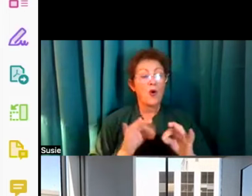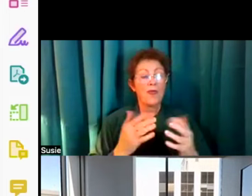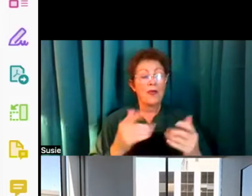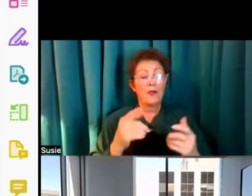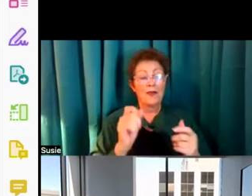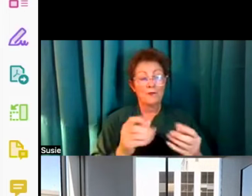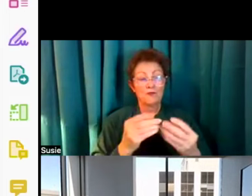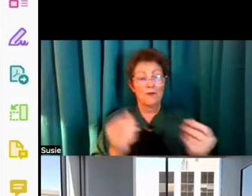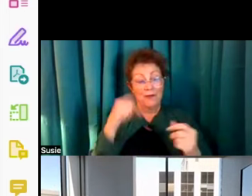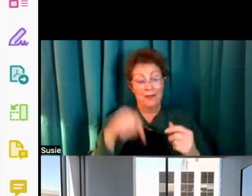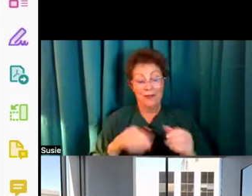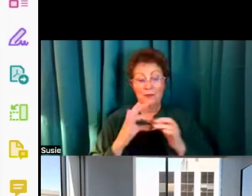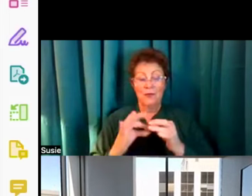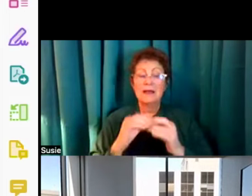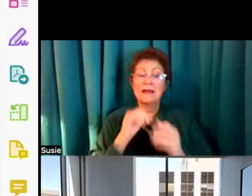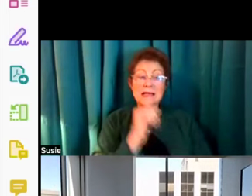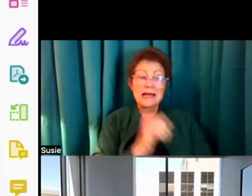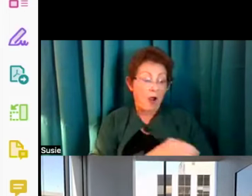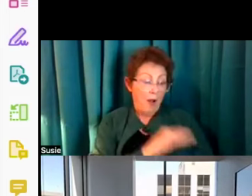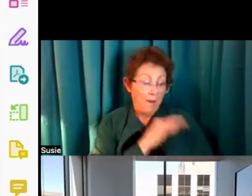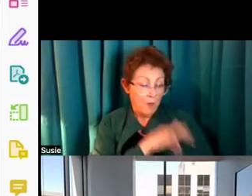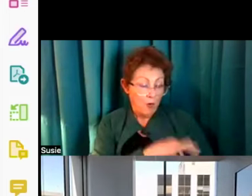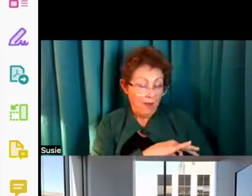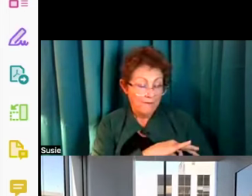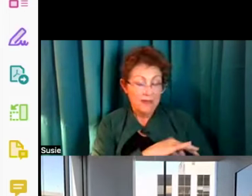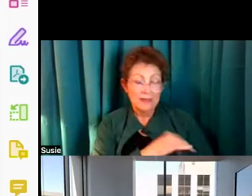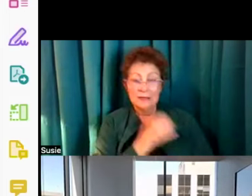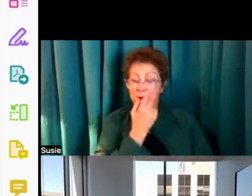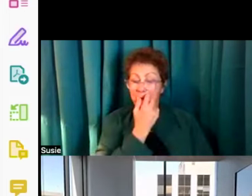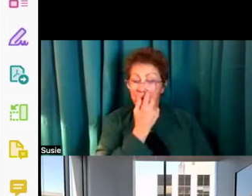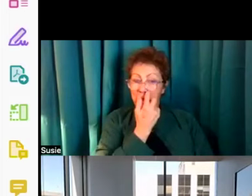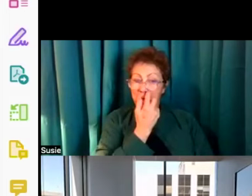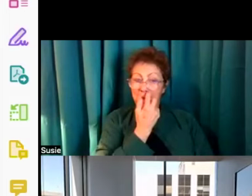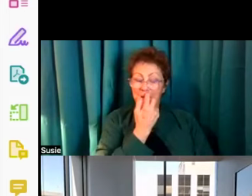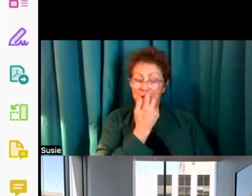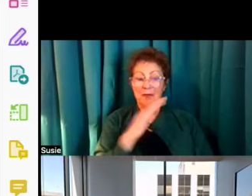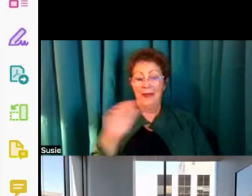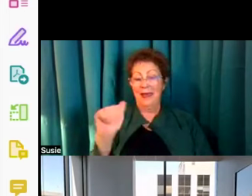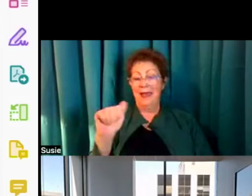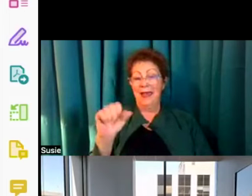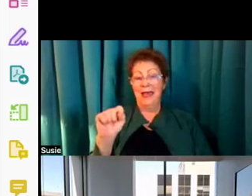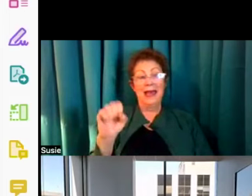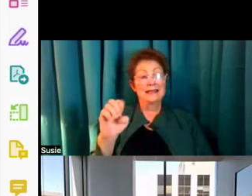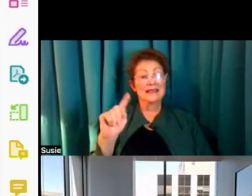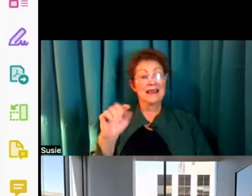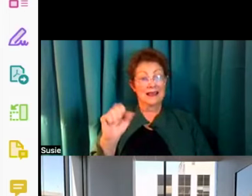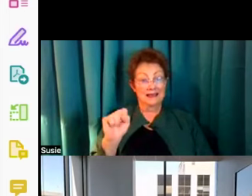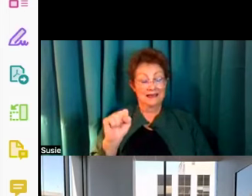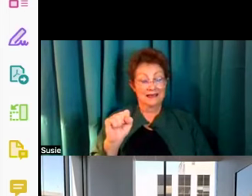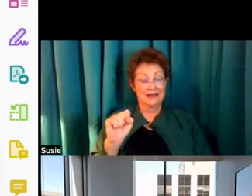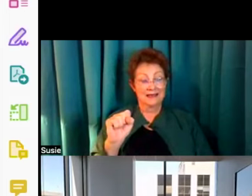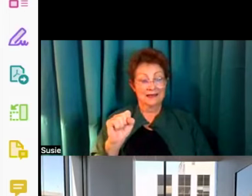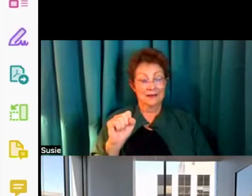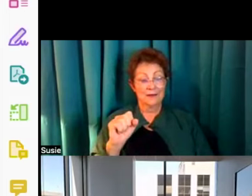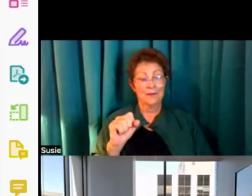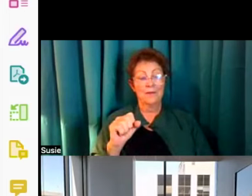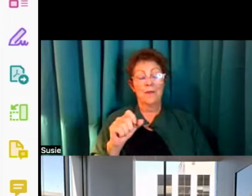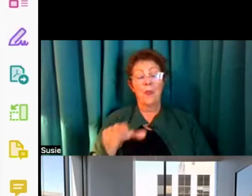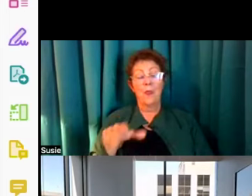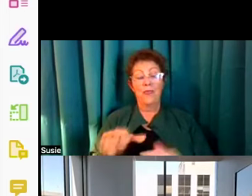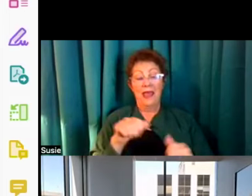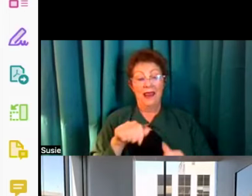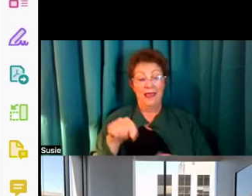relationships is nonprofits. Their assets, when they use their assets or the assets leave a nonprofit,